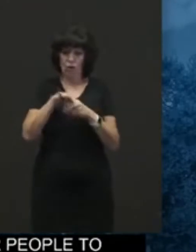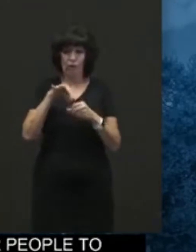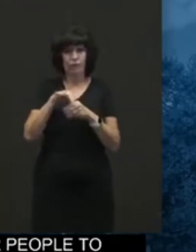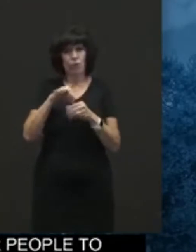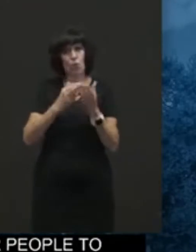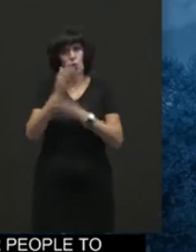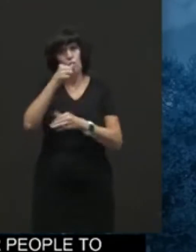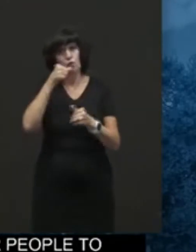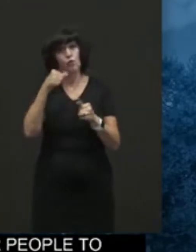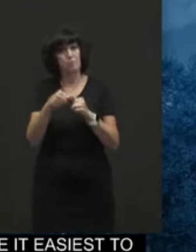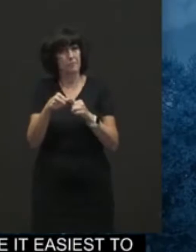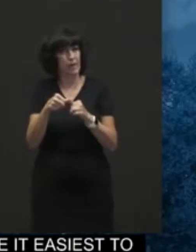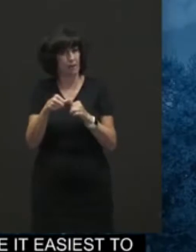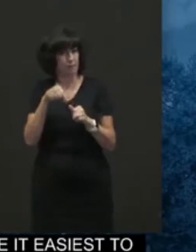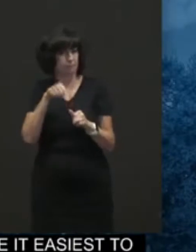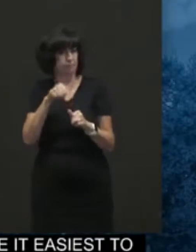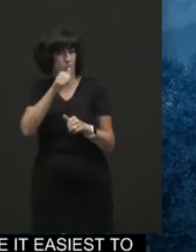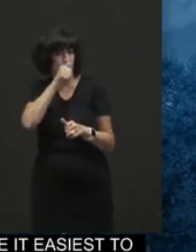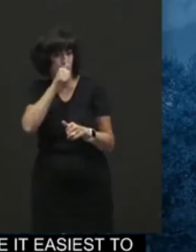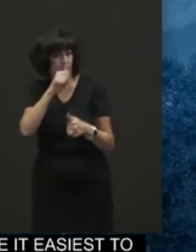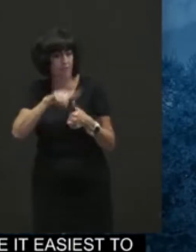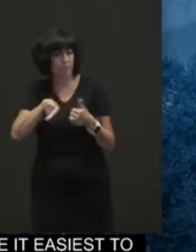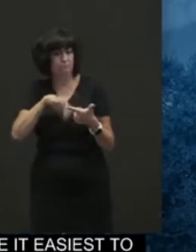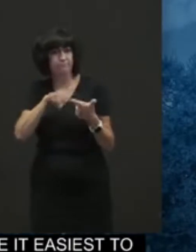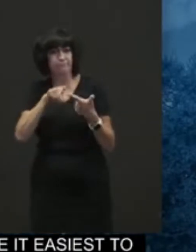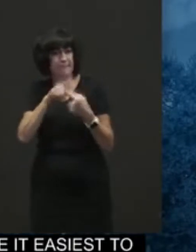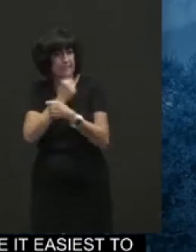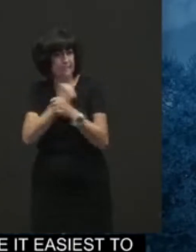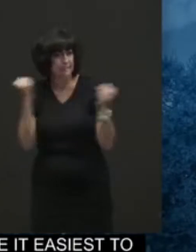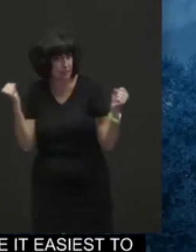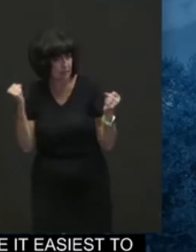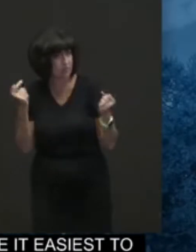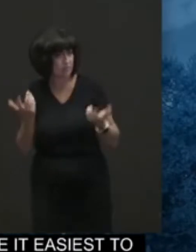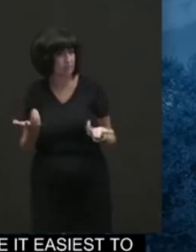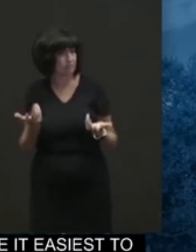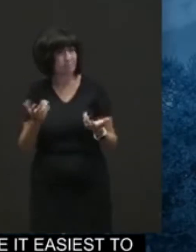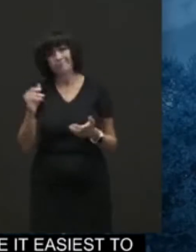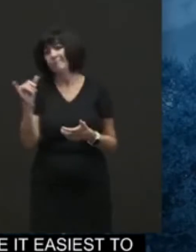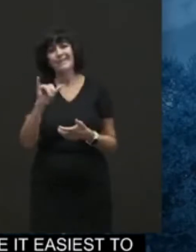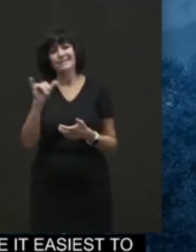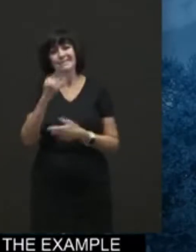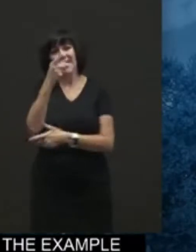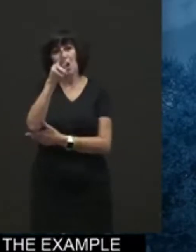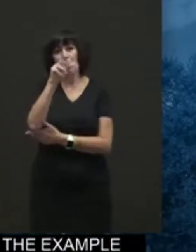enables. If you look at the example of the primary, tens of thousands of voters voted by